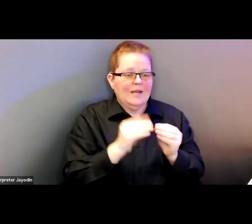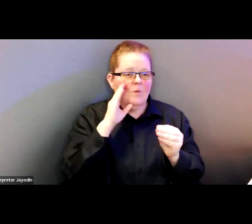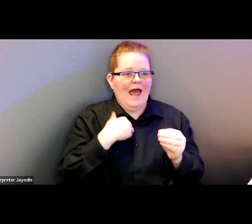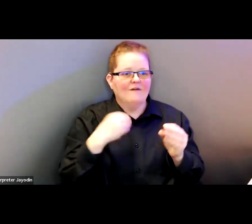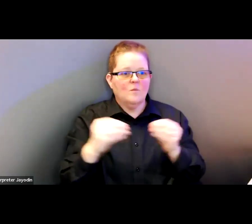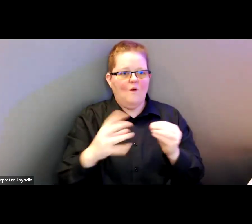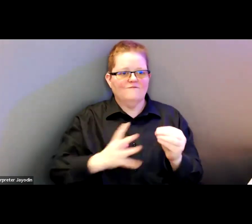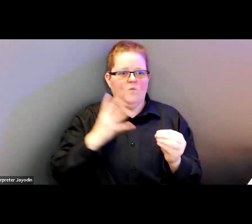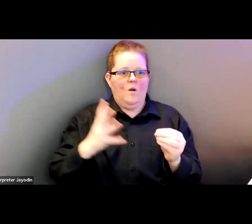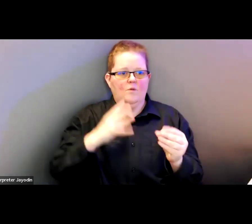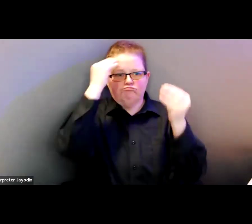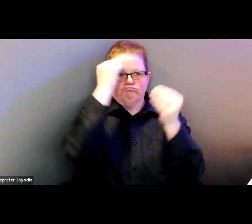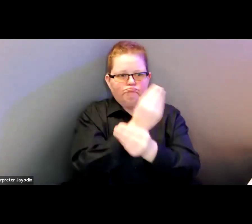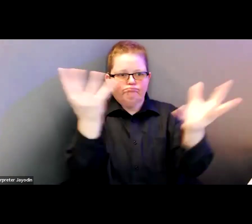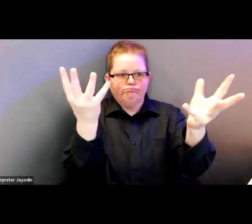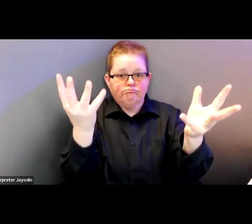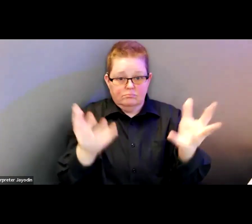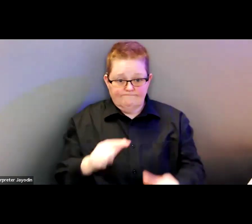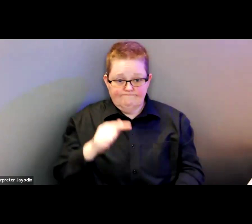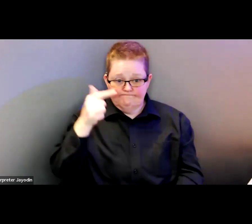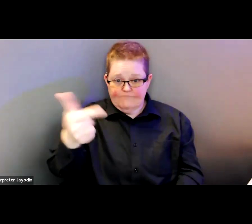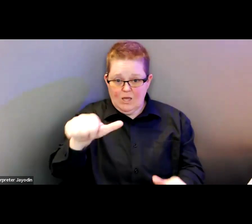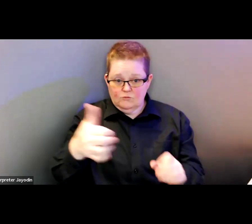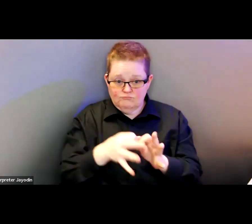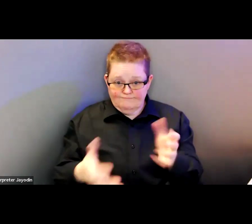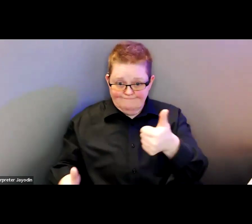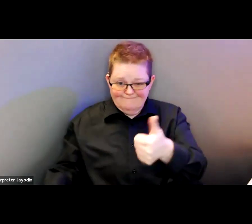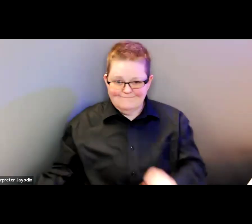for a possible rubric. I think I said